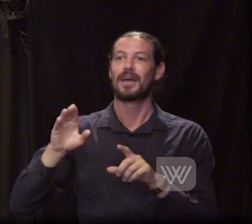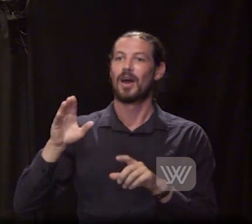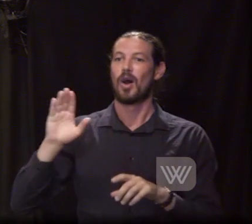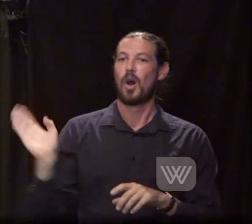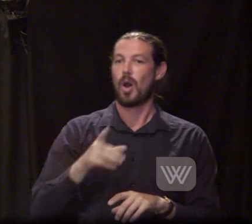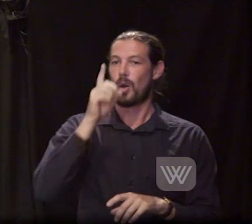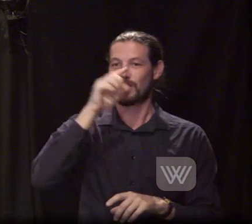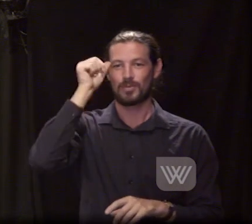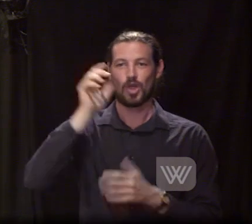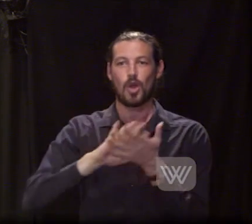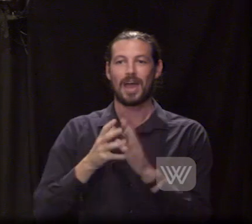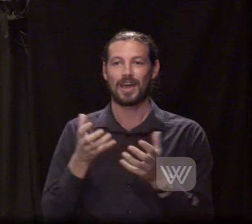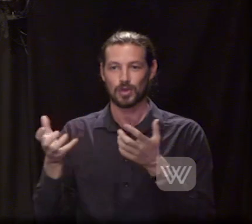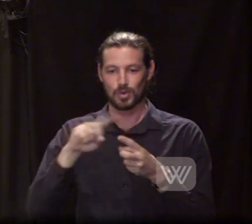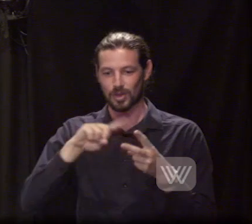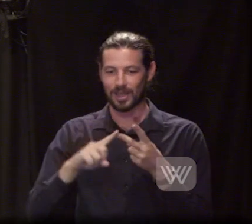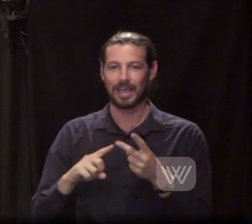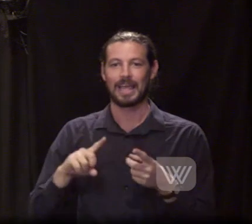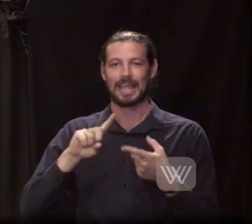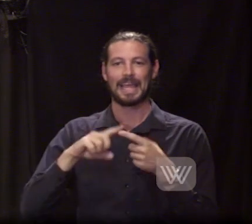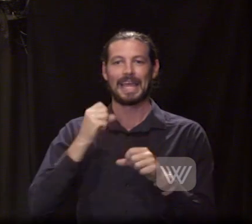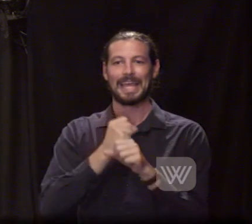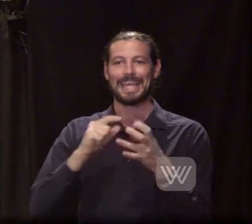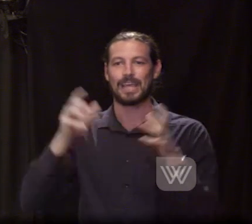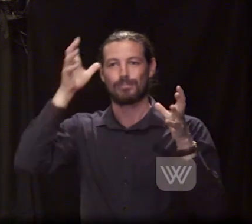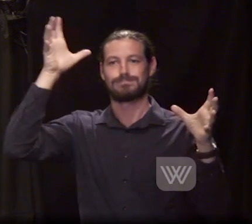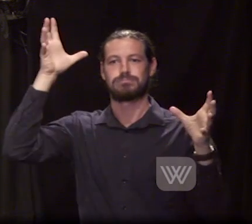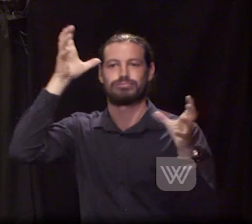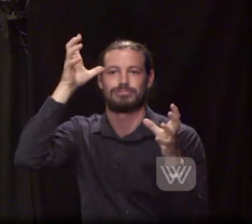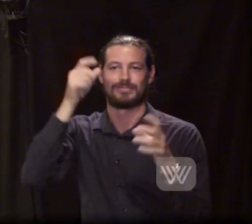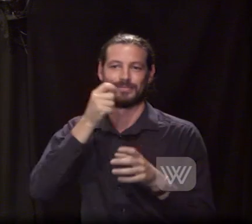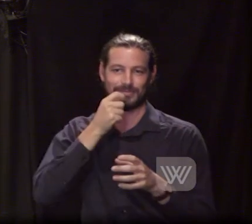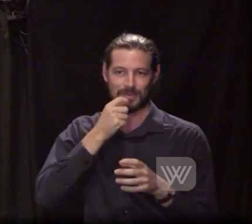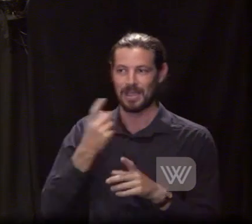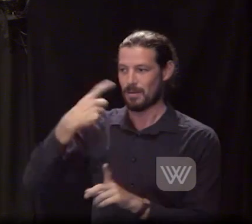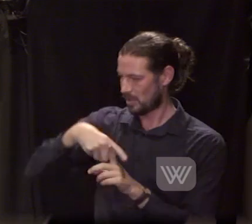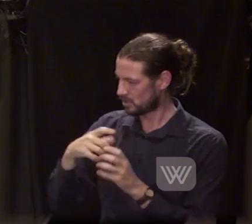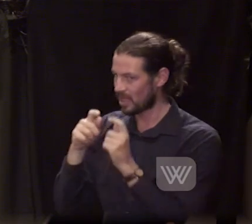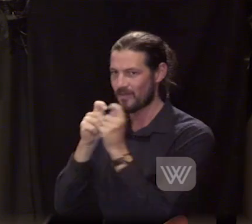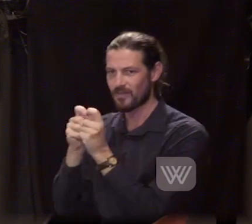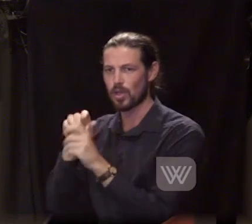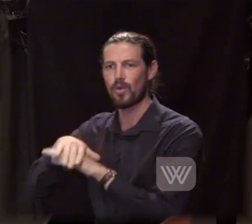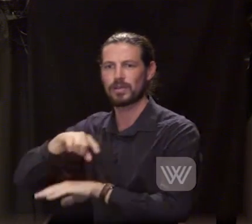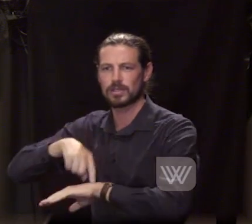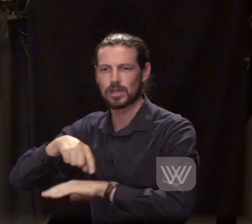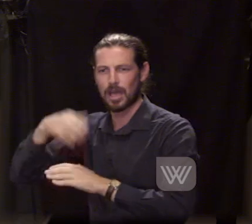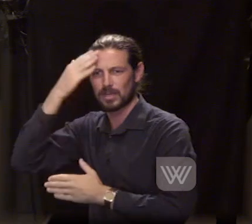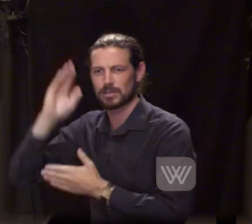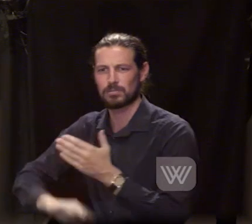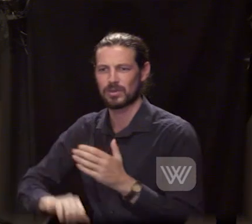fits, and values shared time and experiences rather than just accruing money. Yeah, you're going to have to be